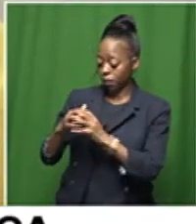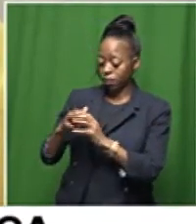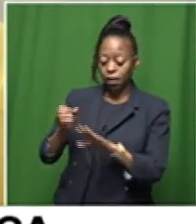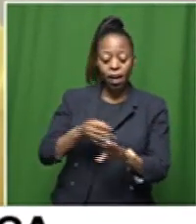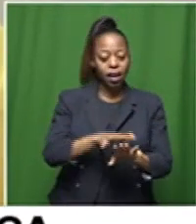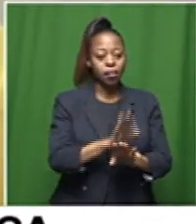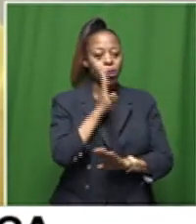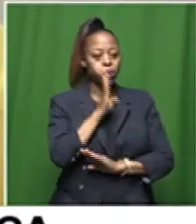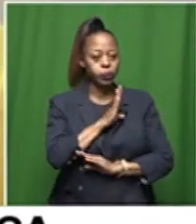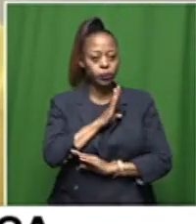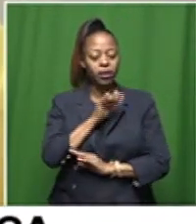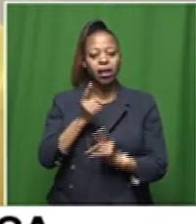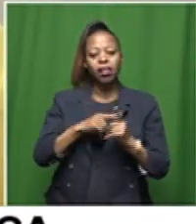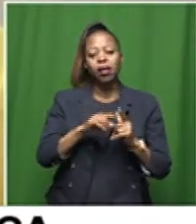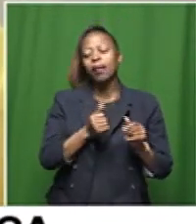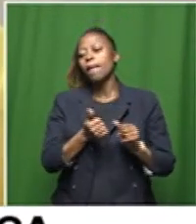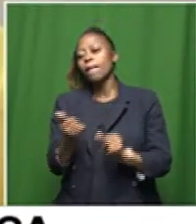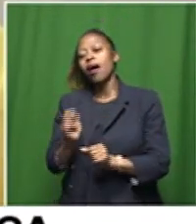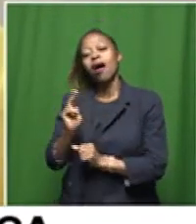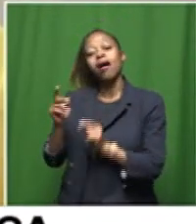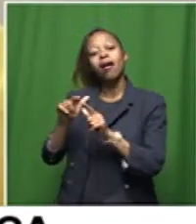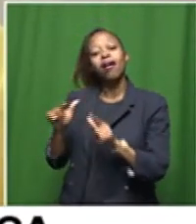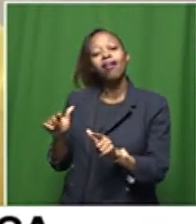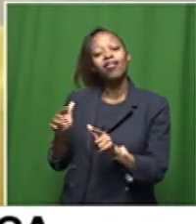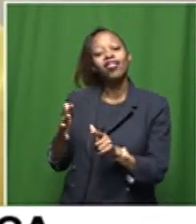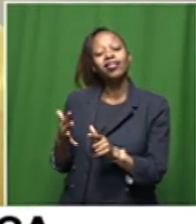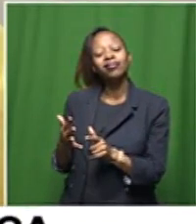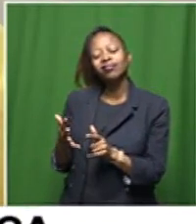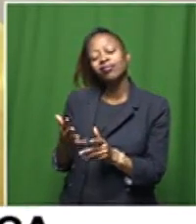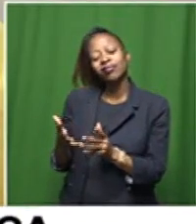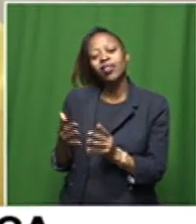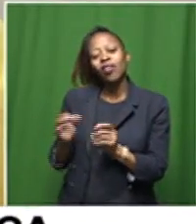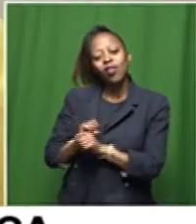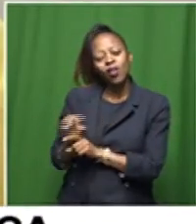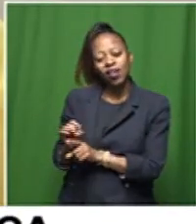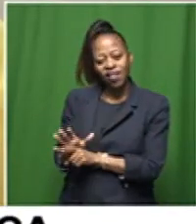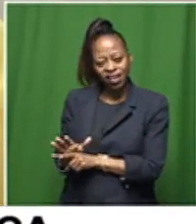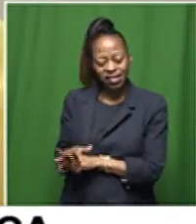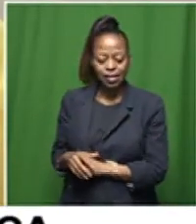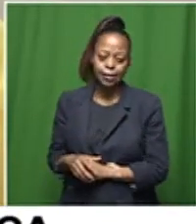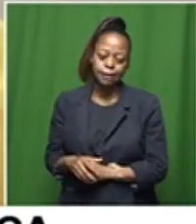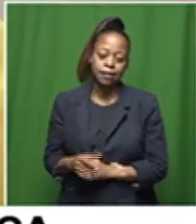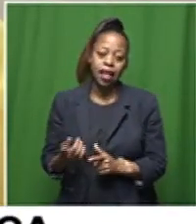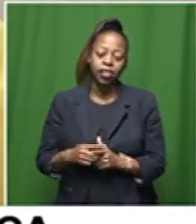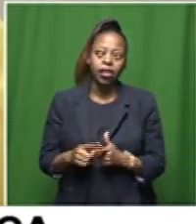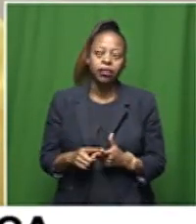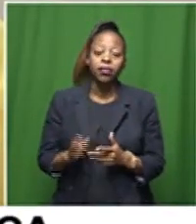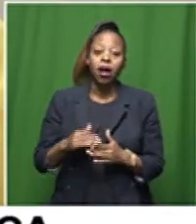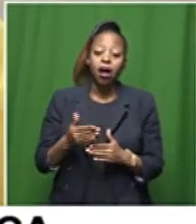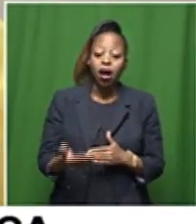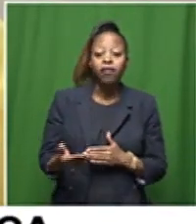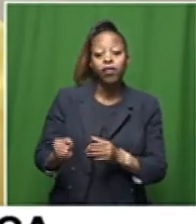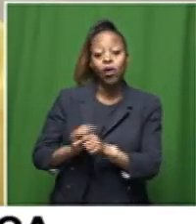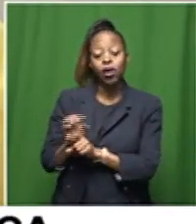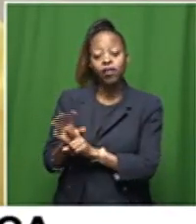back to other levels of COVID. So we, after